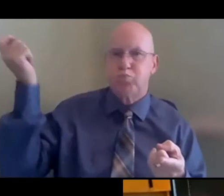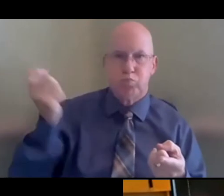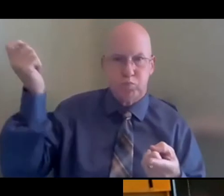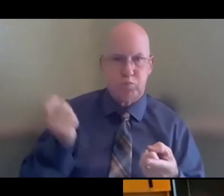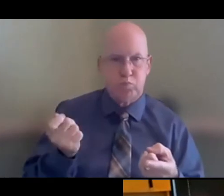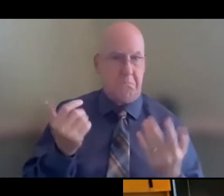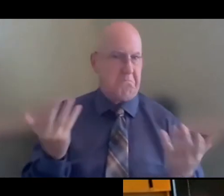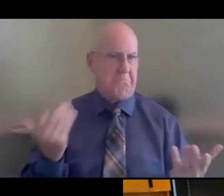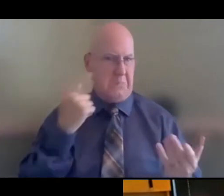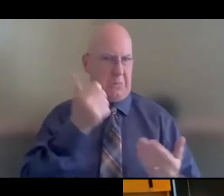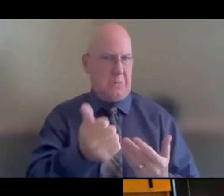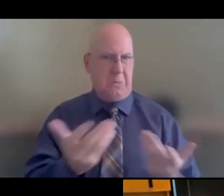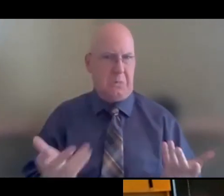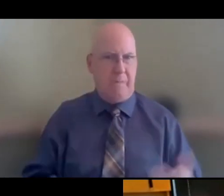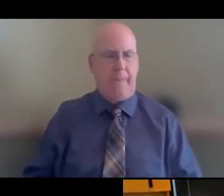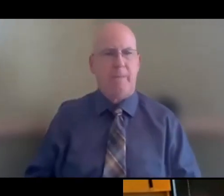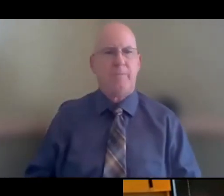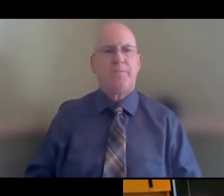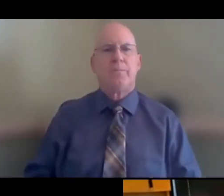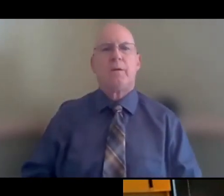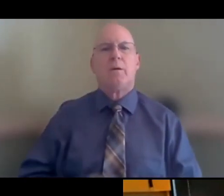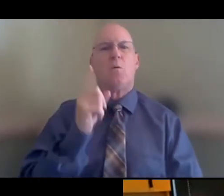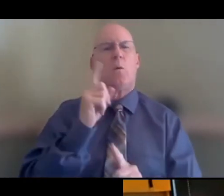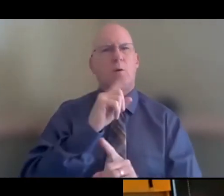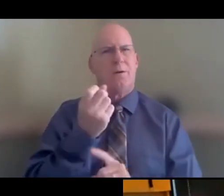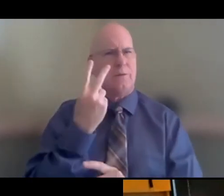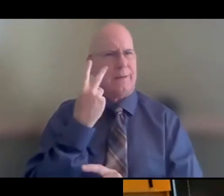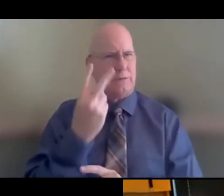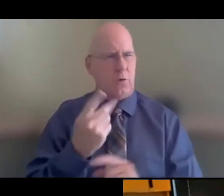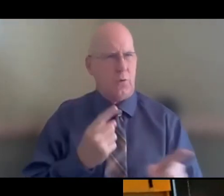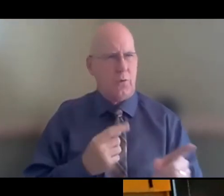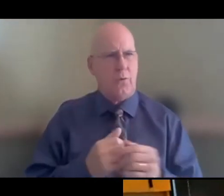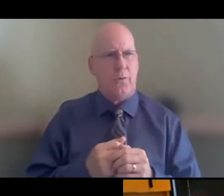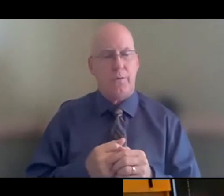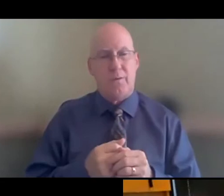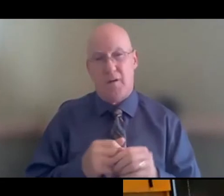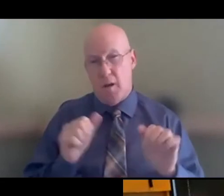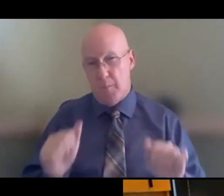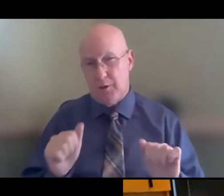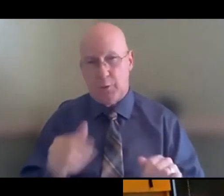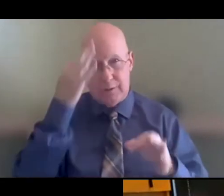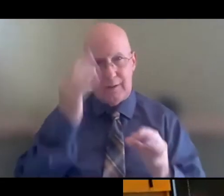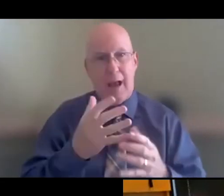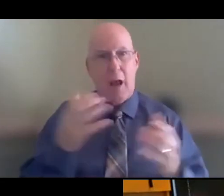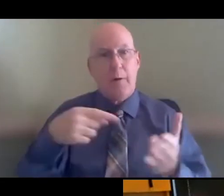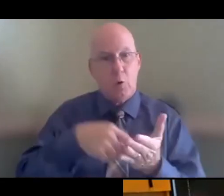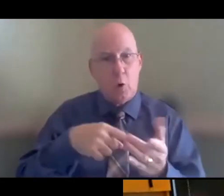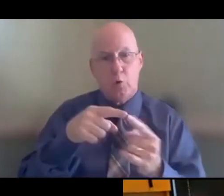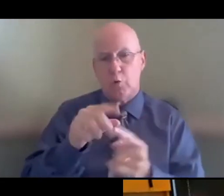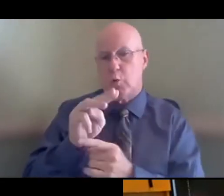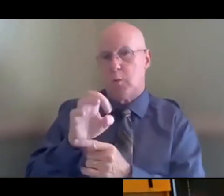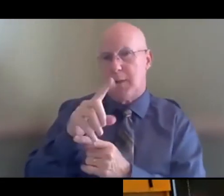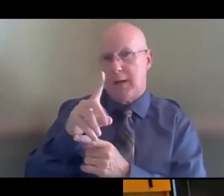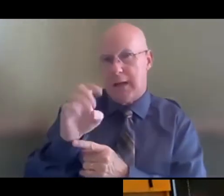I did also just want to point out, one of the questions I saw in the chat was, is there a way to determine how much is owed to Medicaid at this time? And the answer